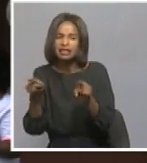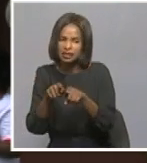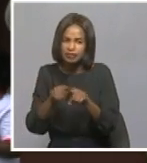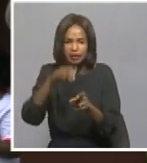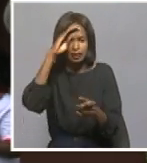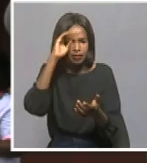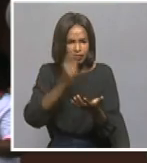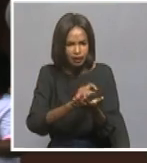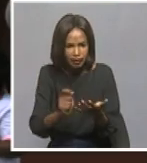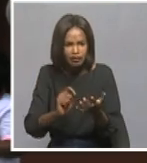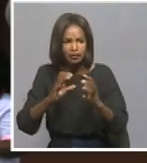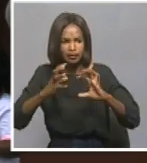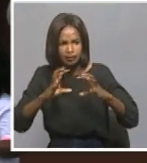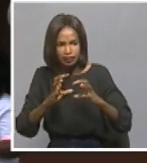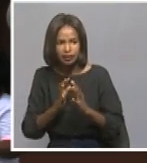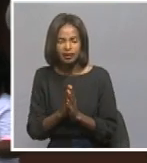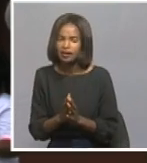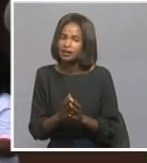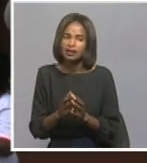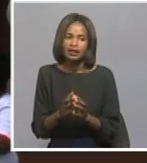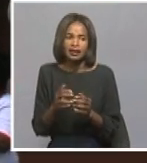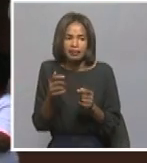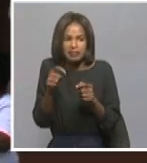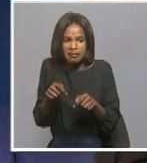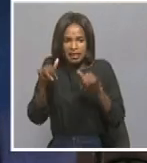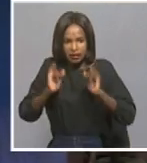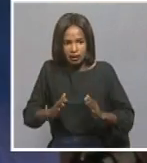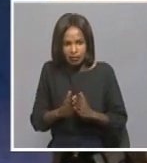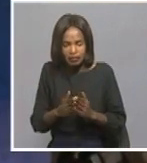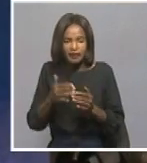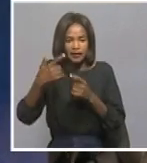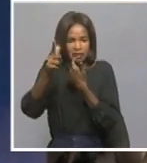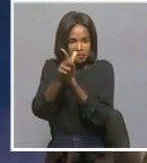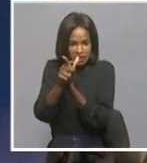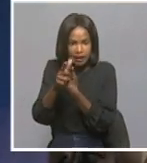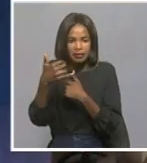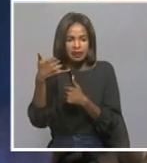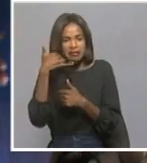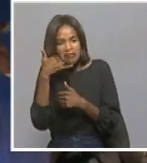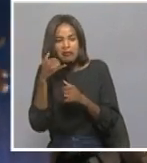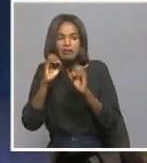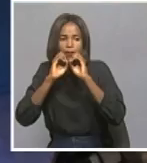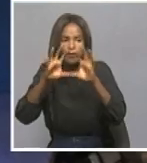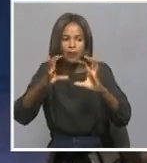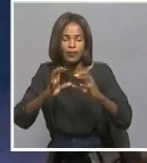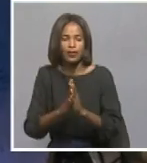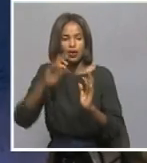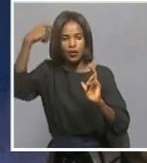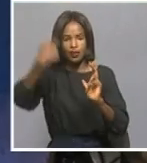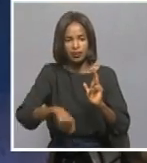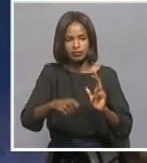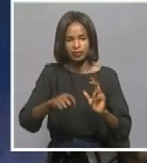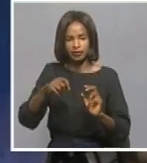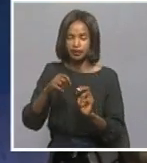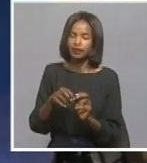We will most probably be doing news through our cell phones and through Skype. Chairperson of the Disaster and Risk Management Committee at the Walvis